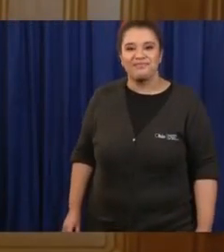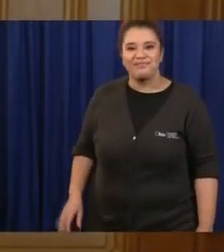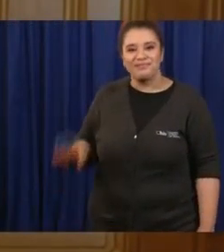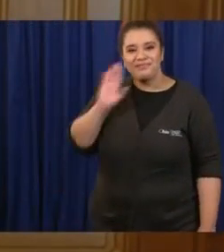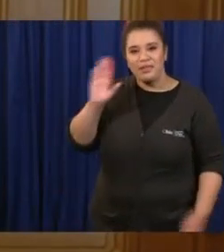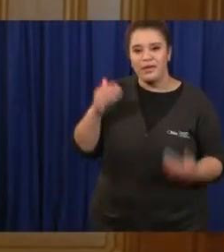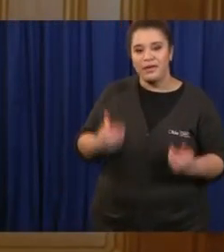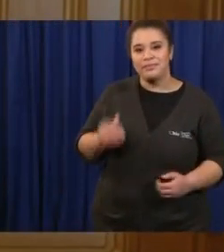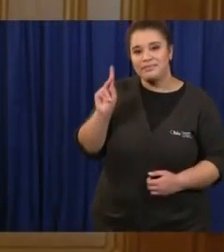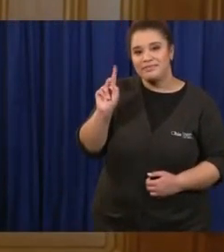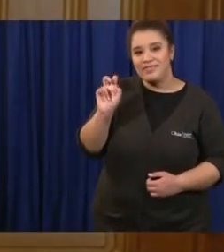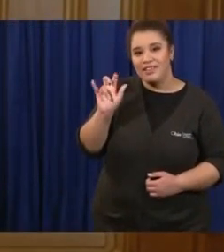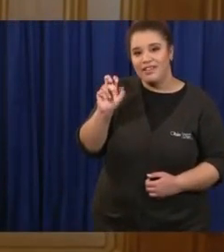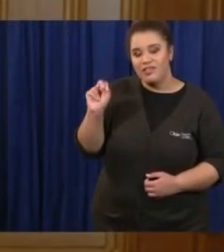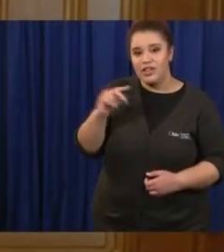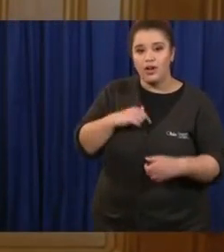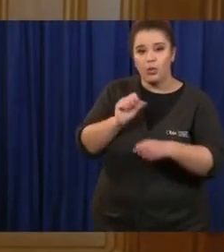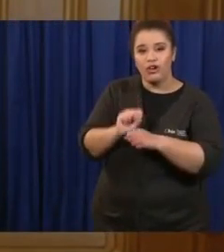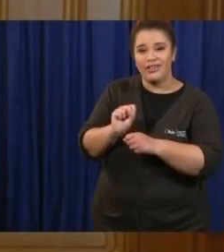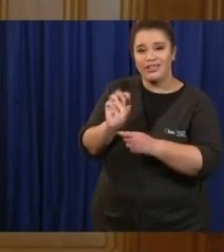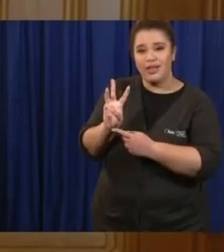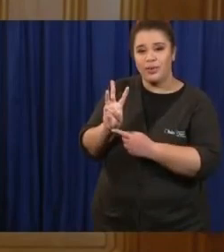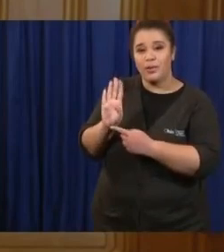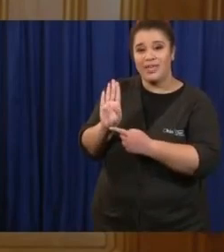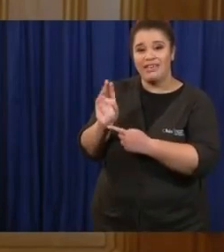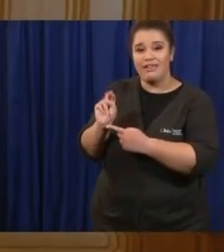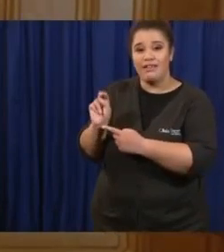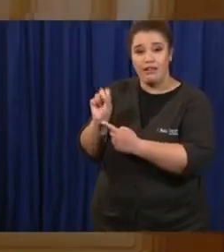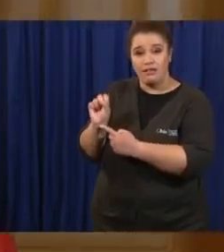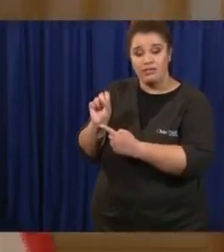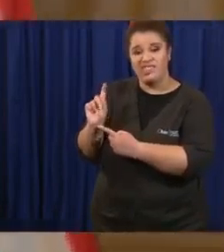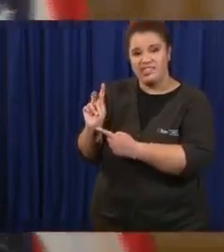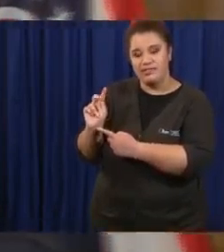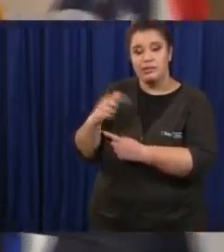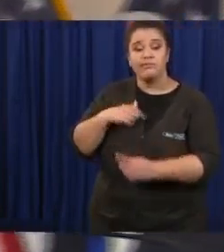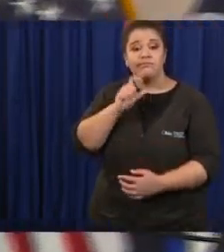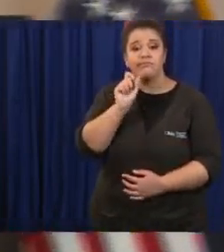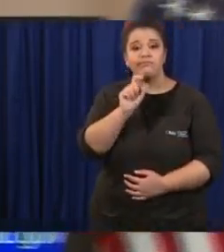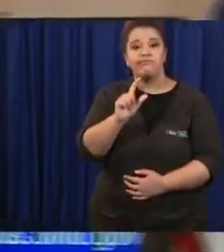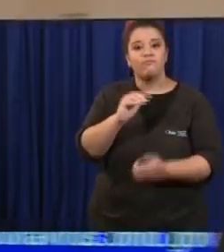Kevin Landers, WBNS TV. My question is for Dr. Acton.